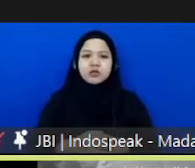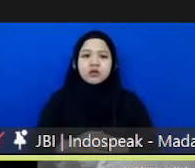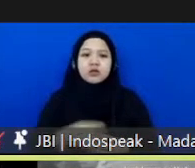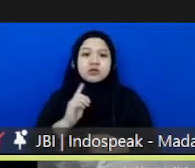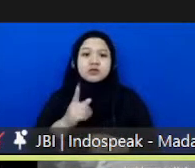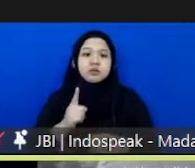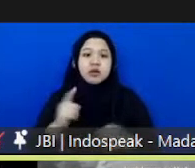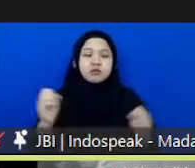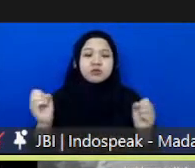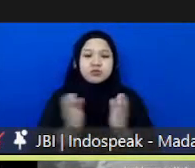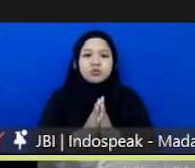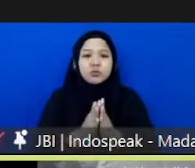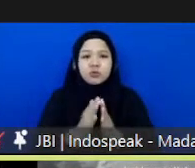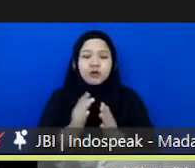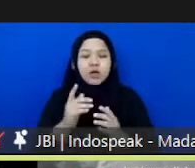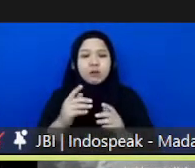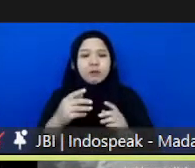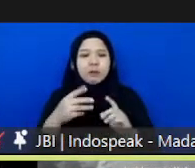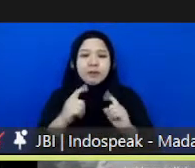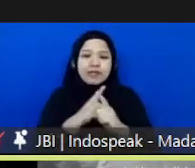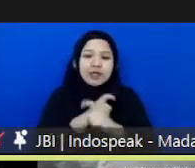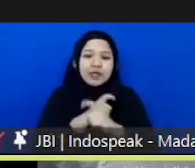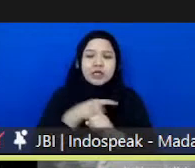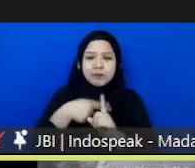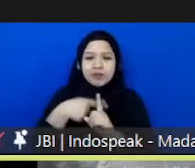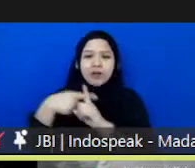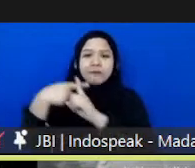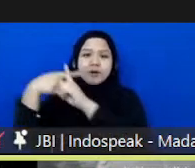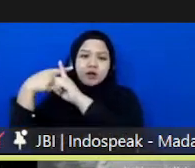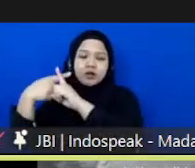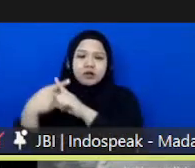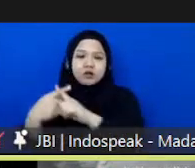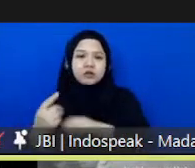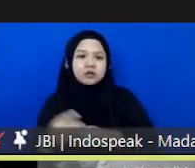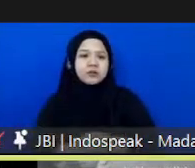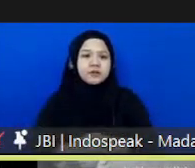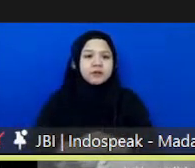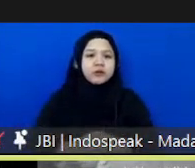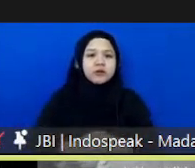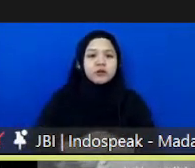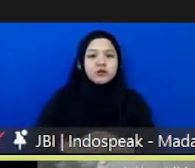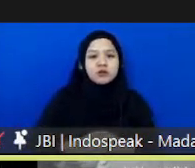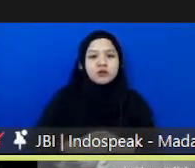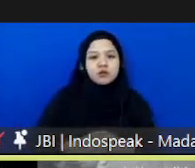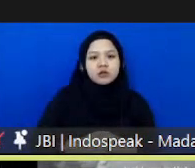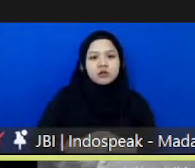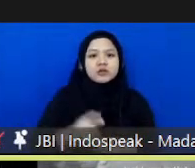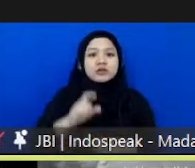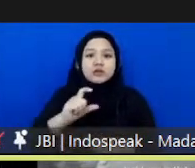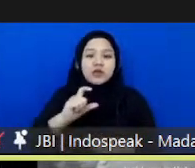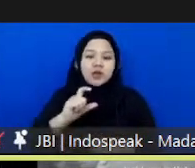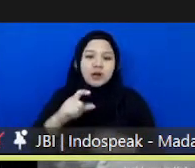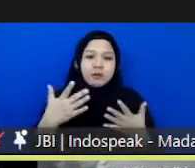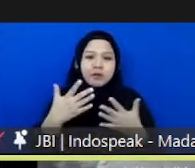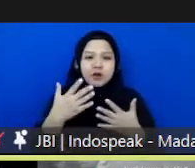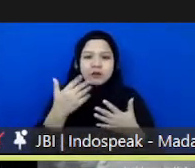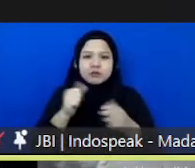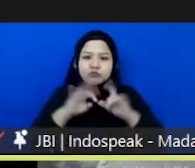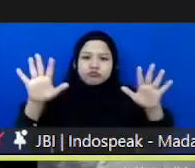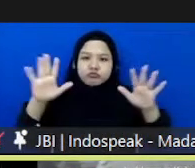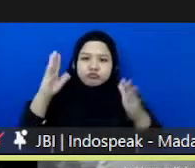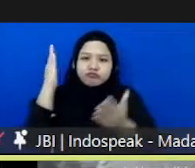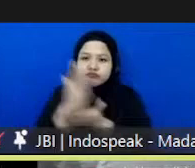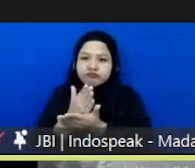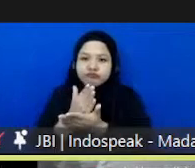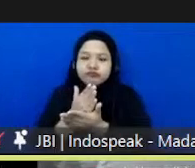have the bacteria. We wanted to see if we could use Wolbachia as a way to stop dengue transmission. To do this,